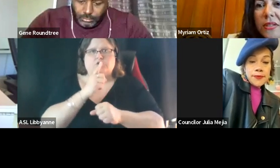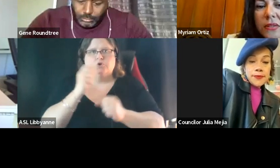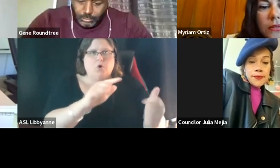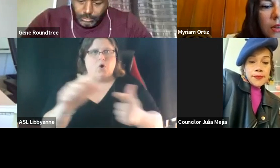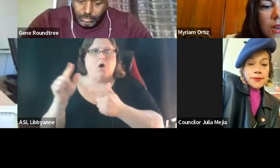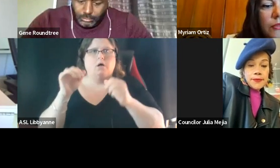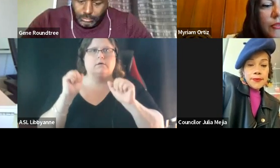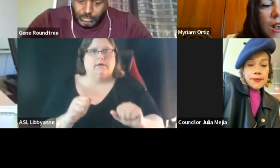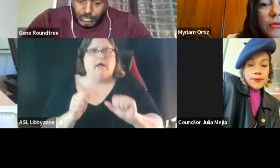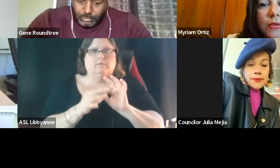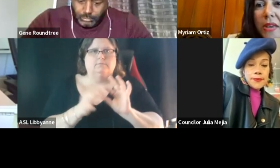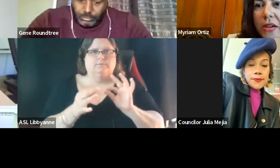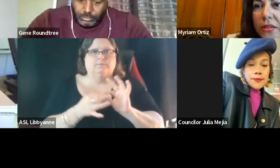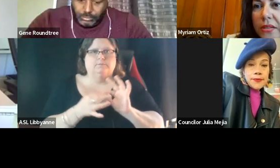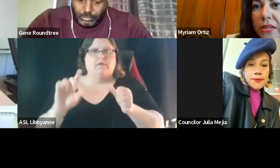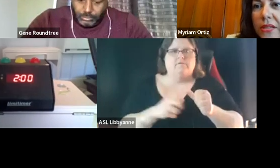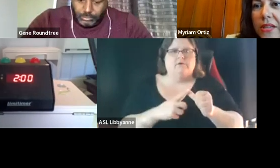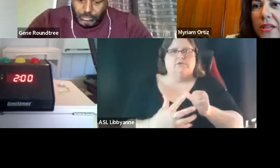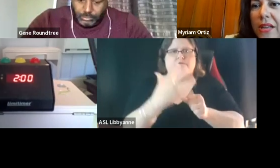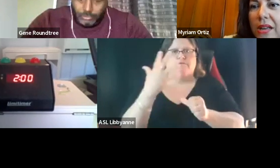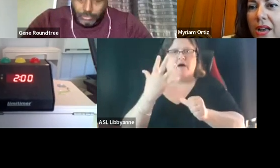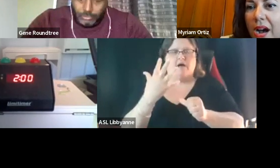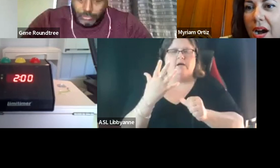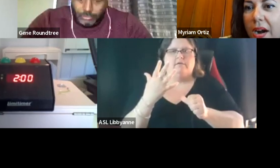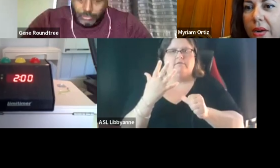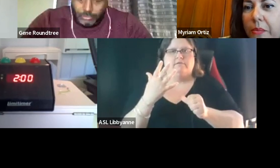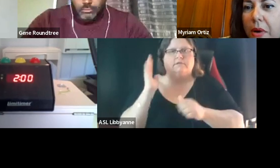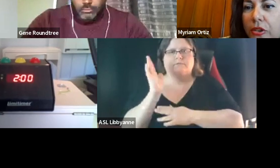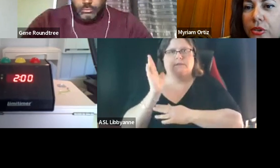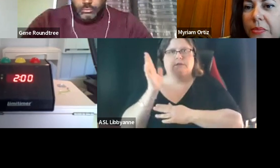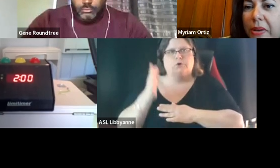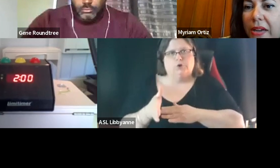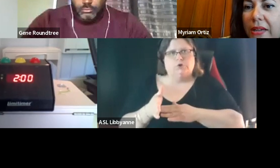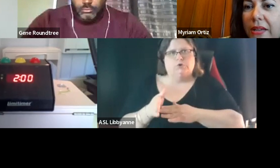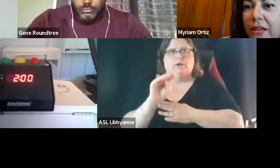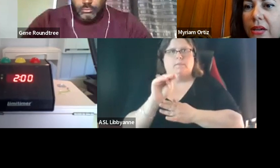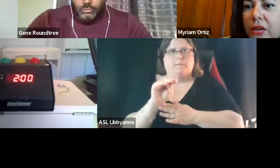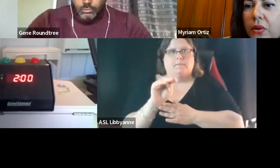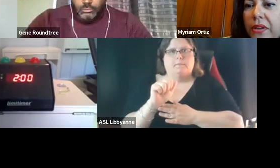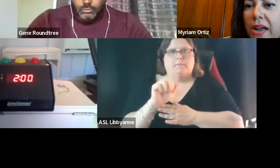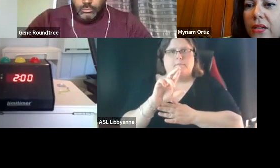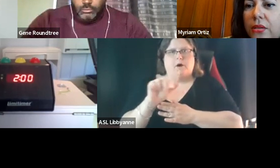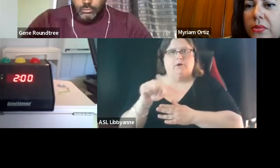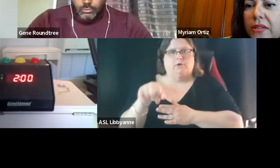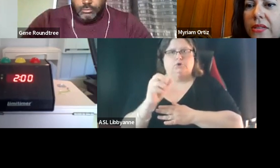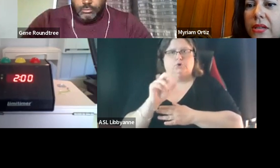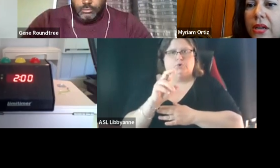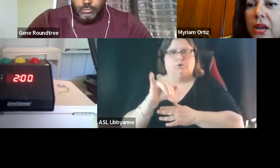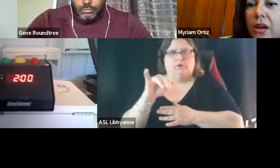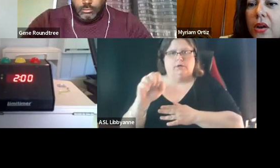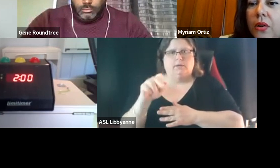first five speakers are Marjorie Pita, Coriana